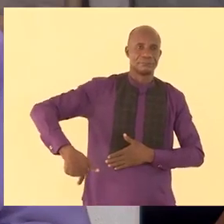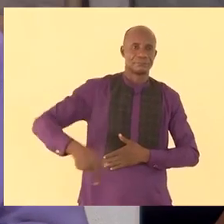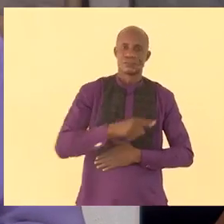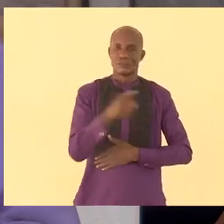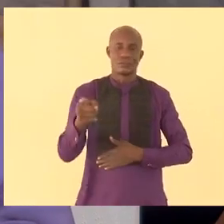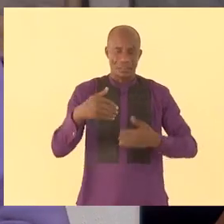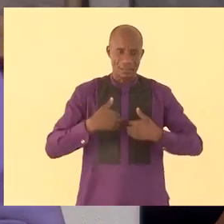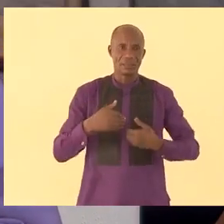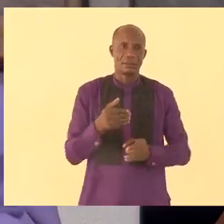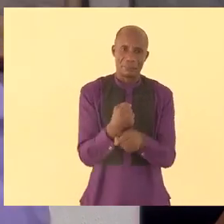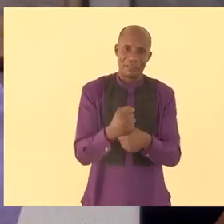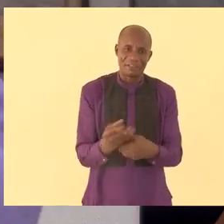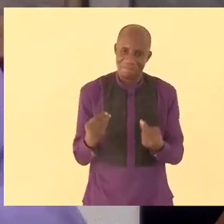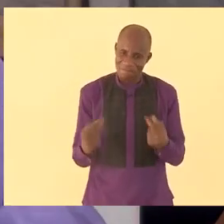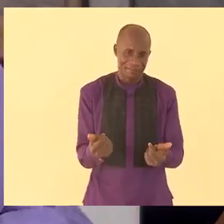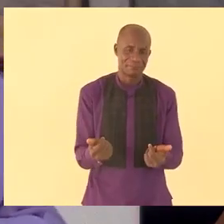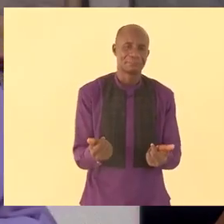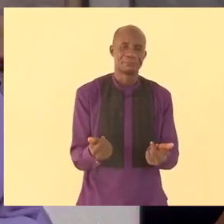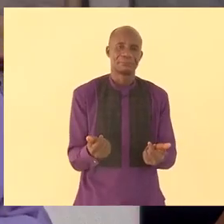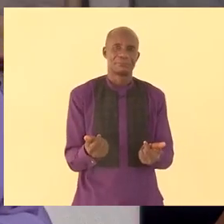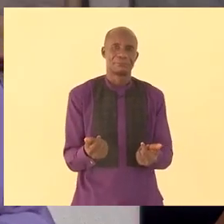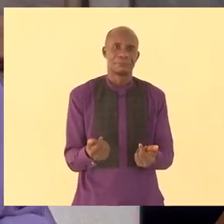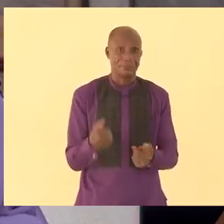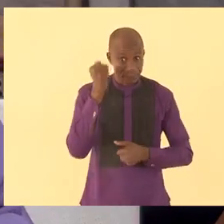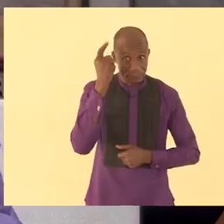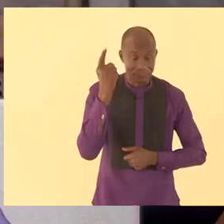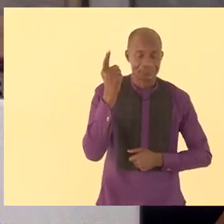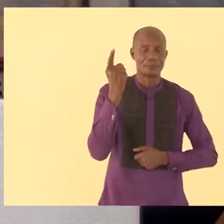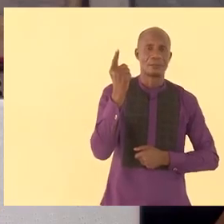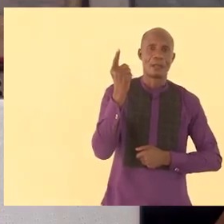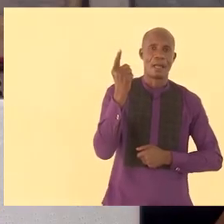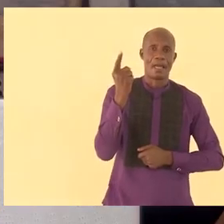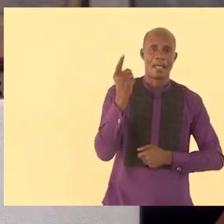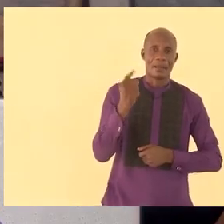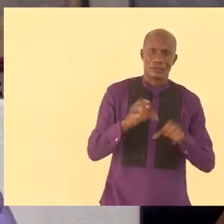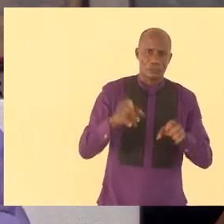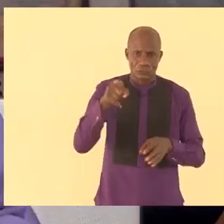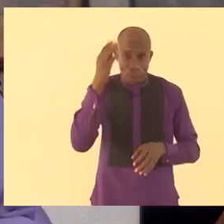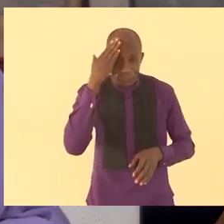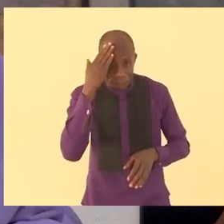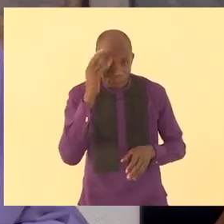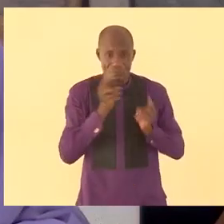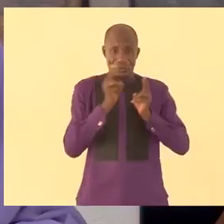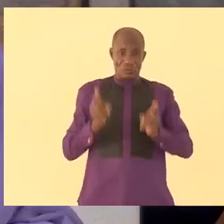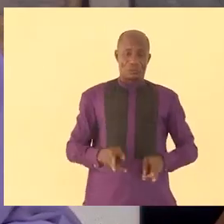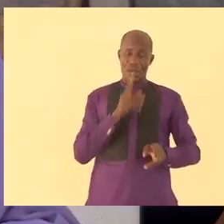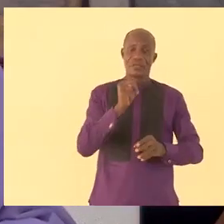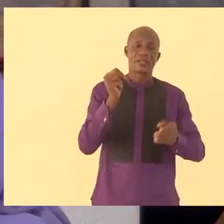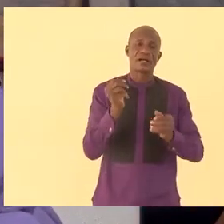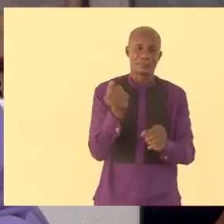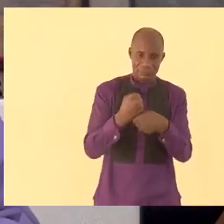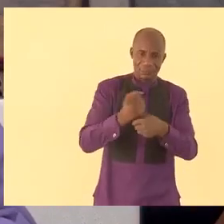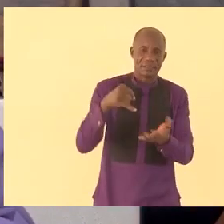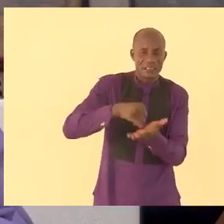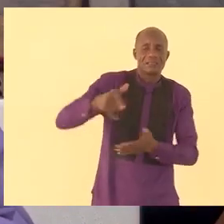You and I can fasten it, can hasten it. Do you understand that? Do you know that human beings can delay